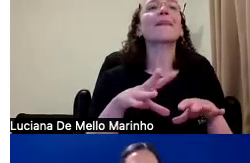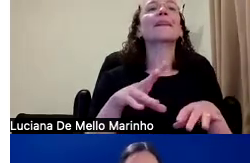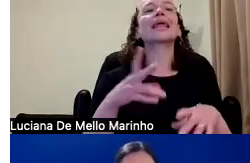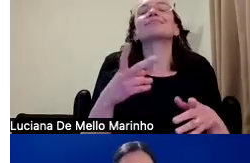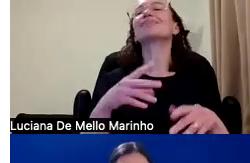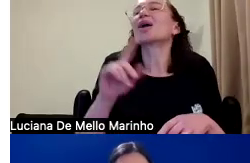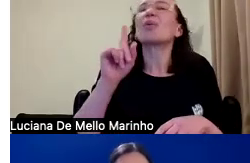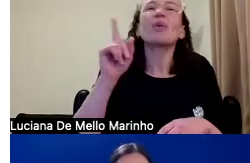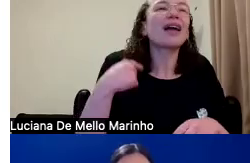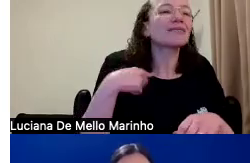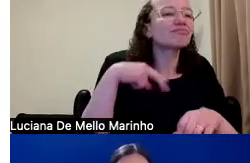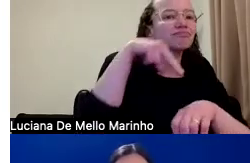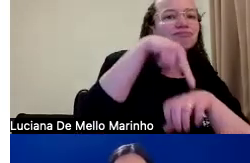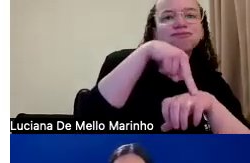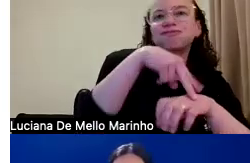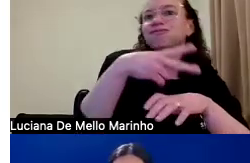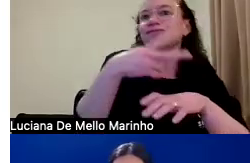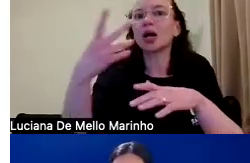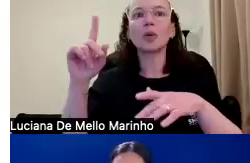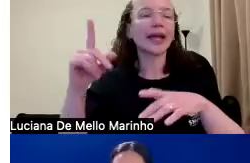And then also